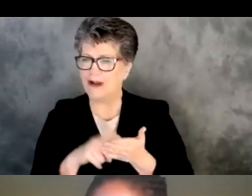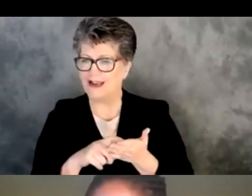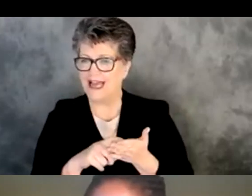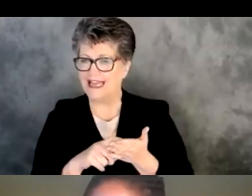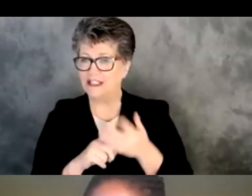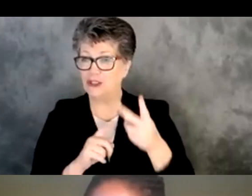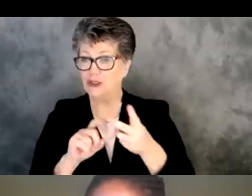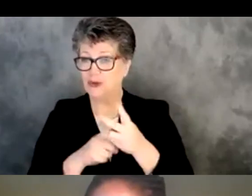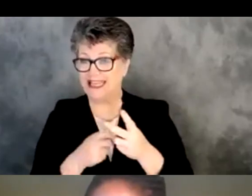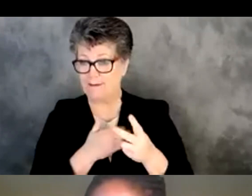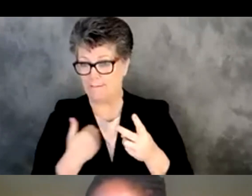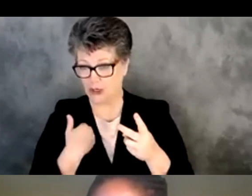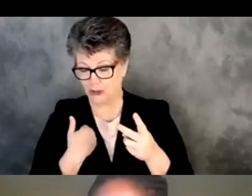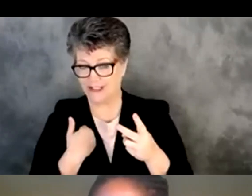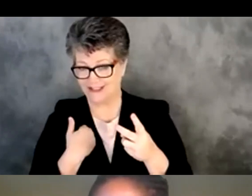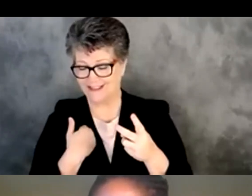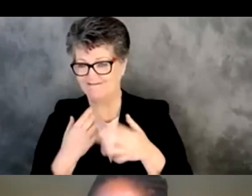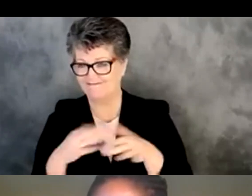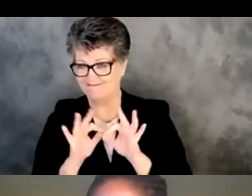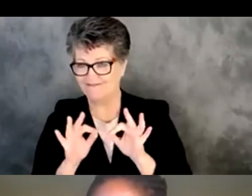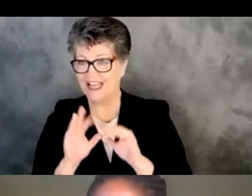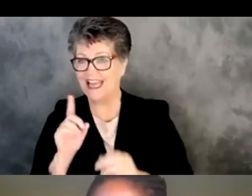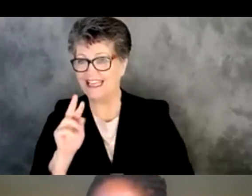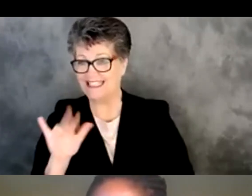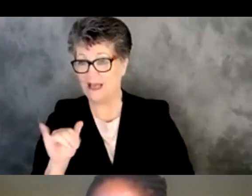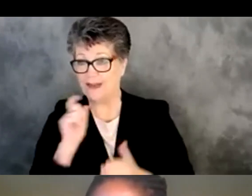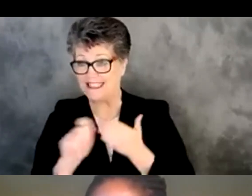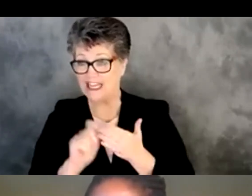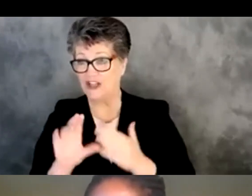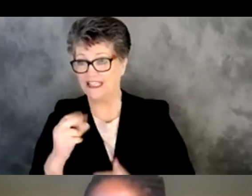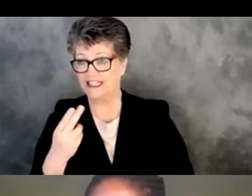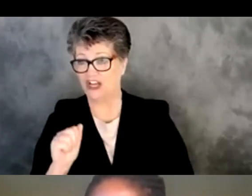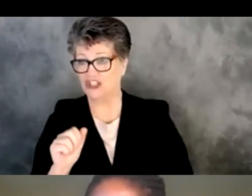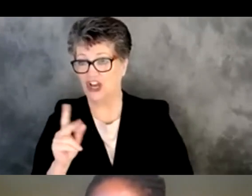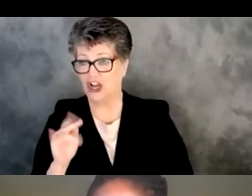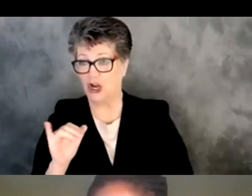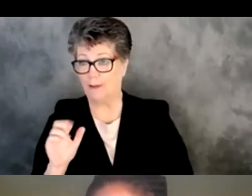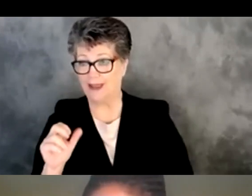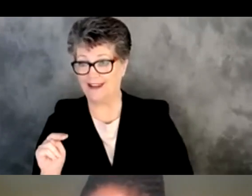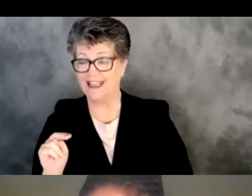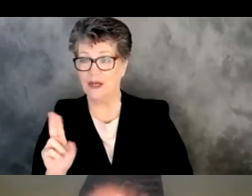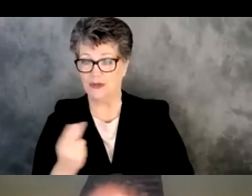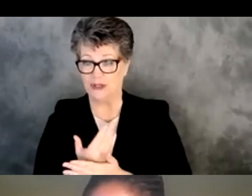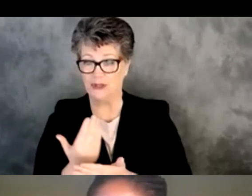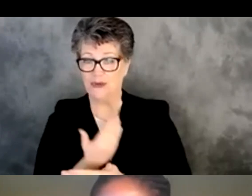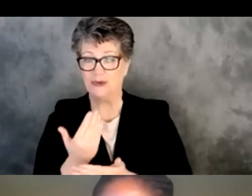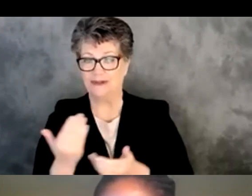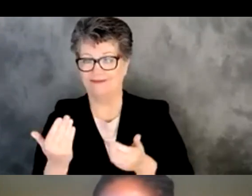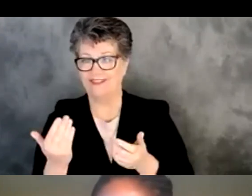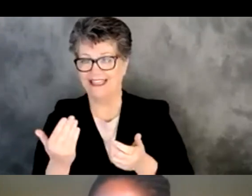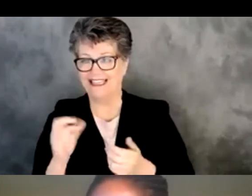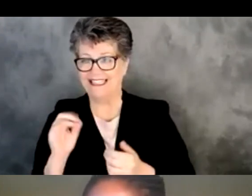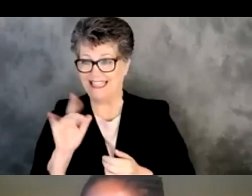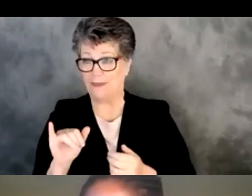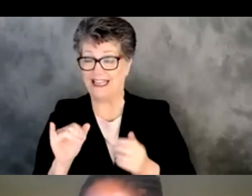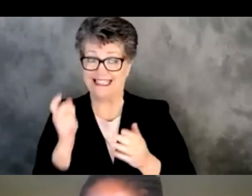two key members of our staff, Deputy Secretary Sasha Kurgan, who is our new Deputy Secretary of Housing, who will probably